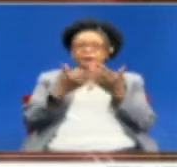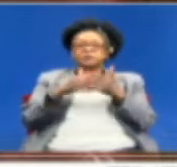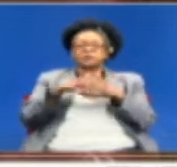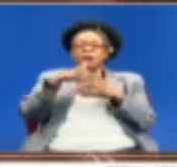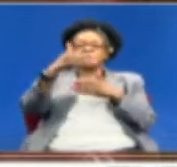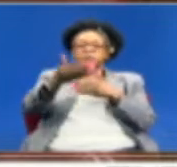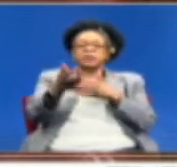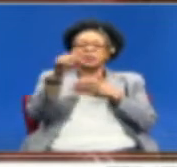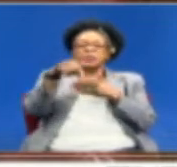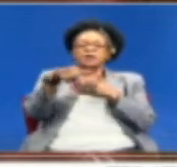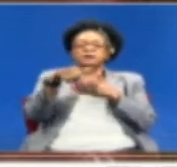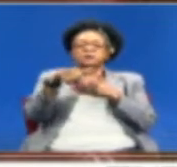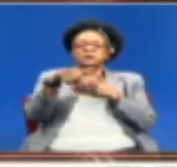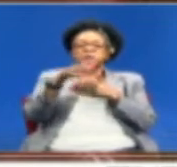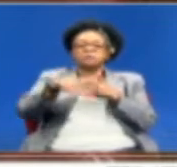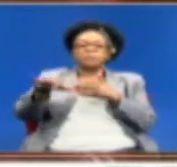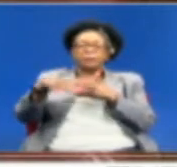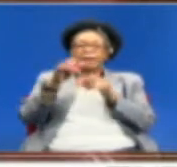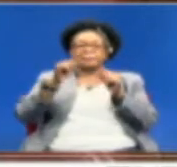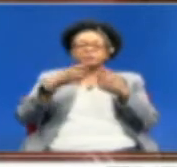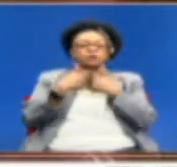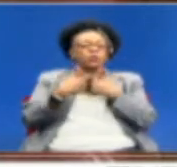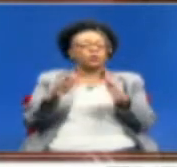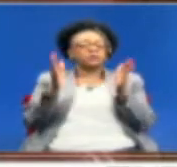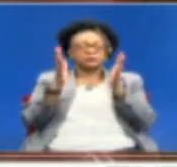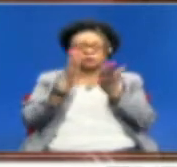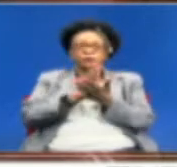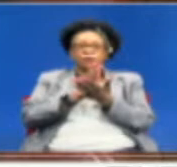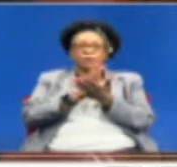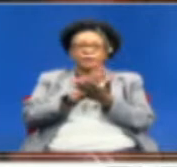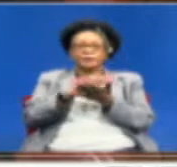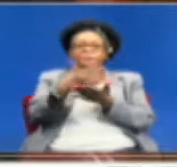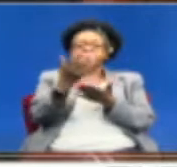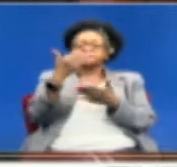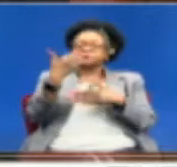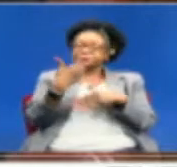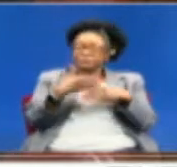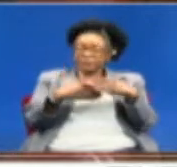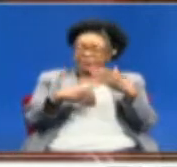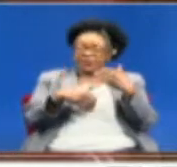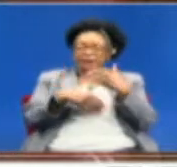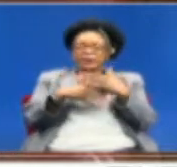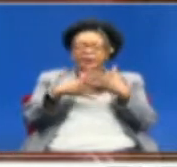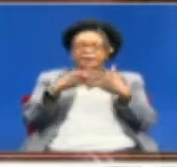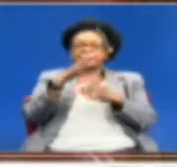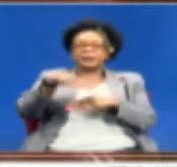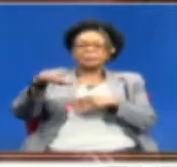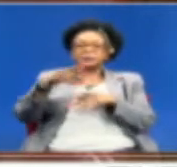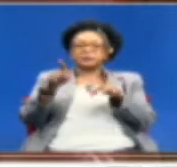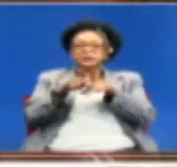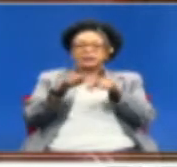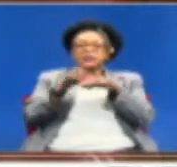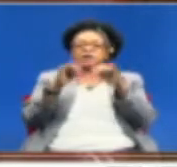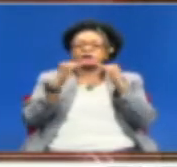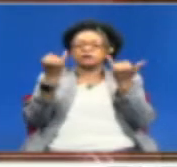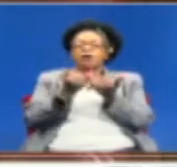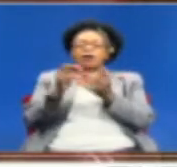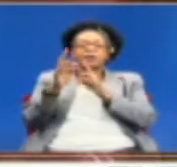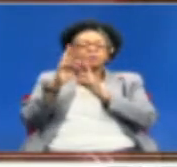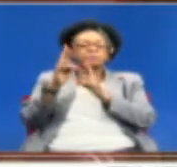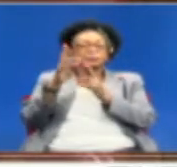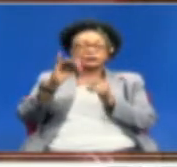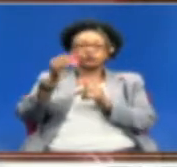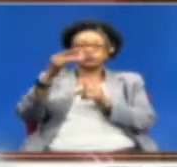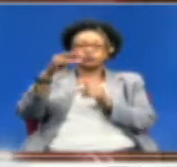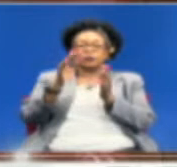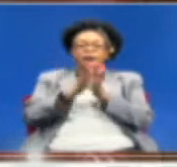house. We'll have lost this institution, Speaker. It's part of building parliamentary institution, and I hope that in these talks, Honorable Ichung'wah and Honorable Wandayi